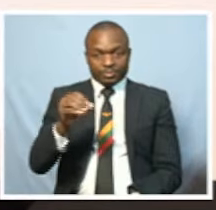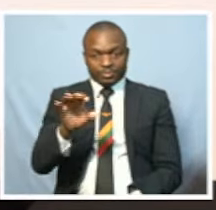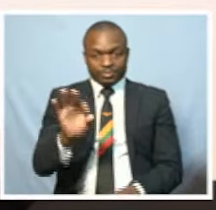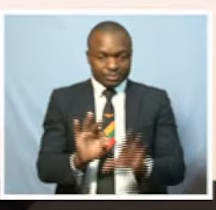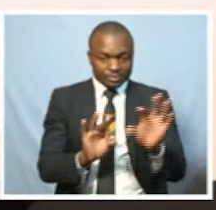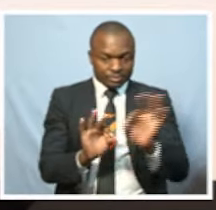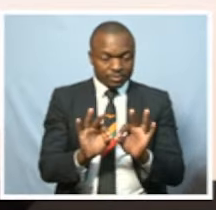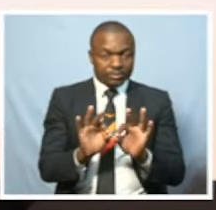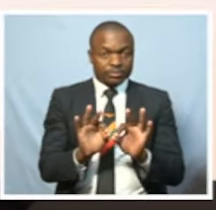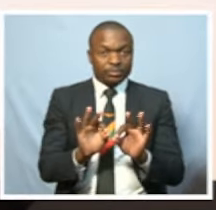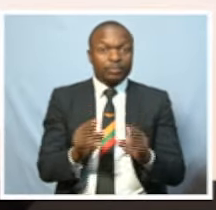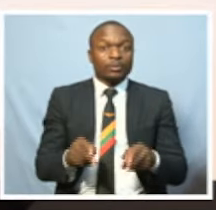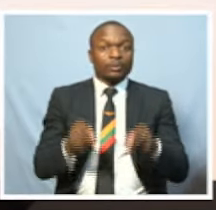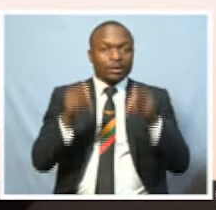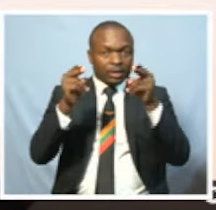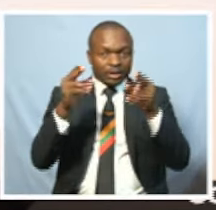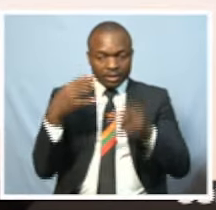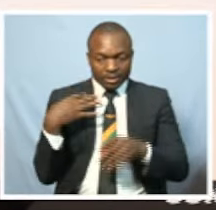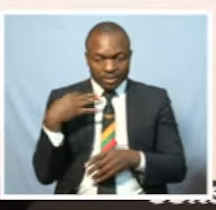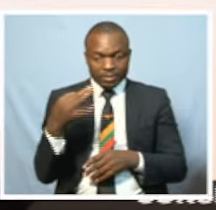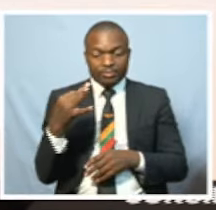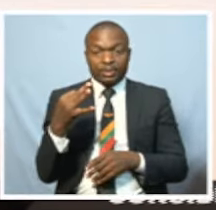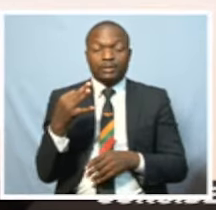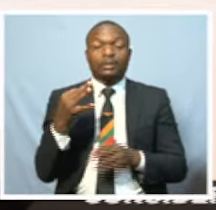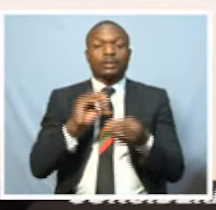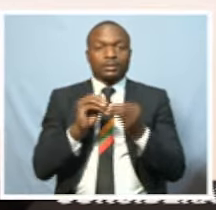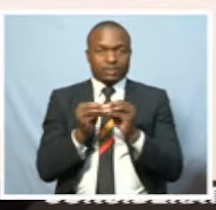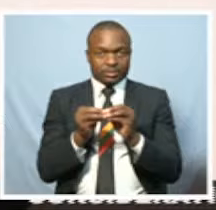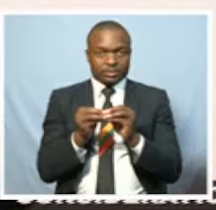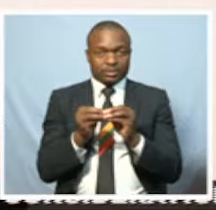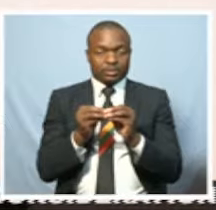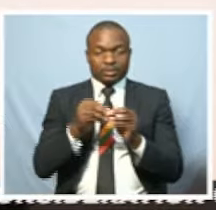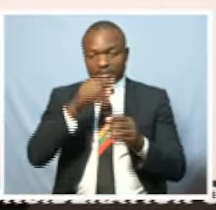The high application rate is due to